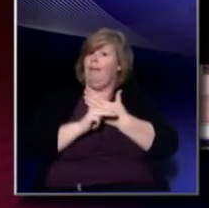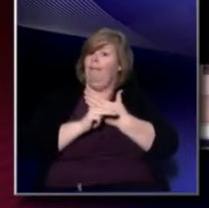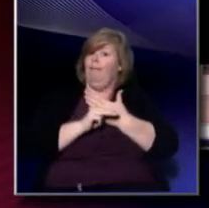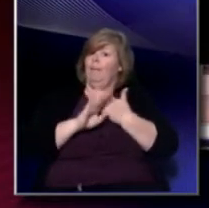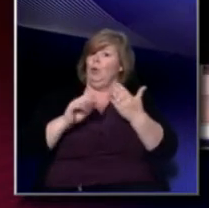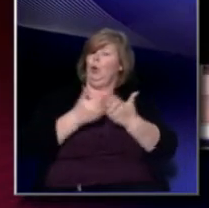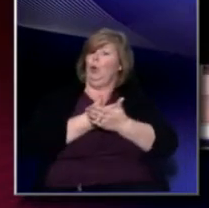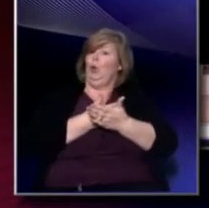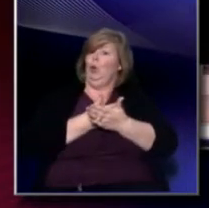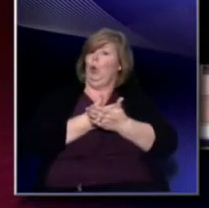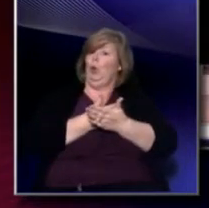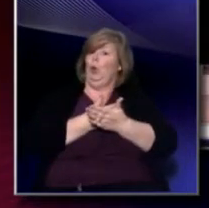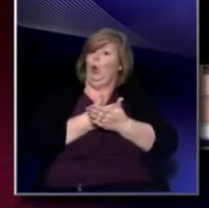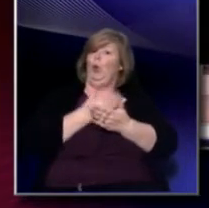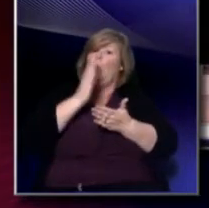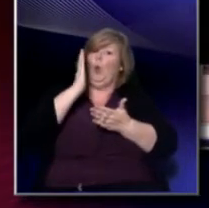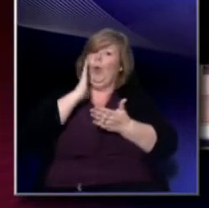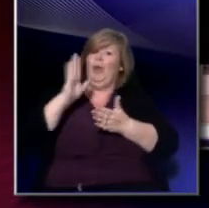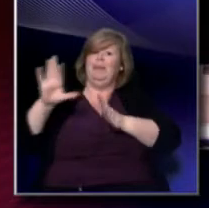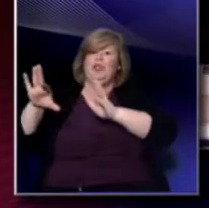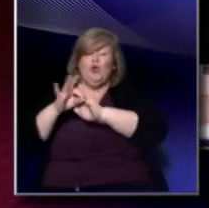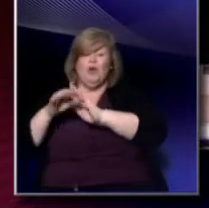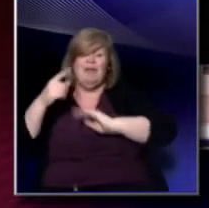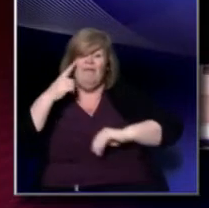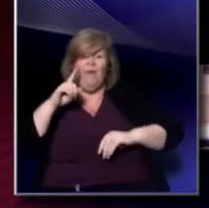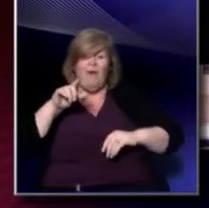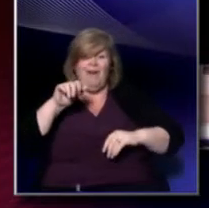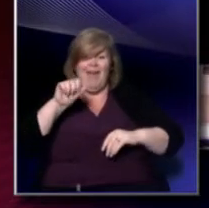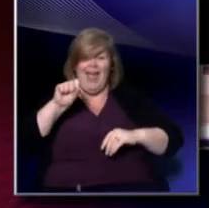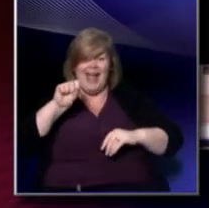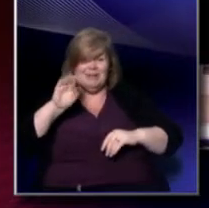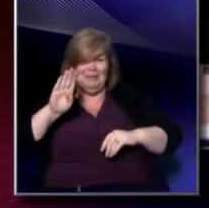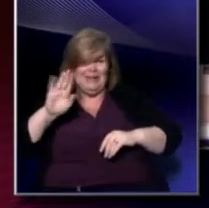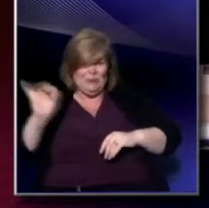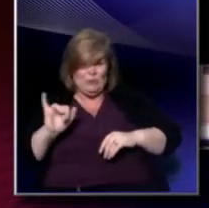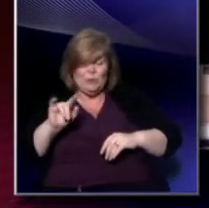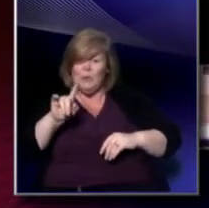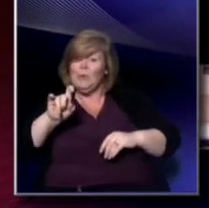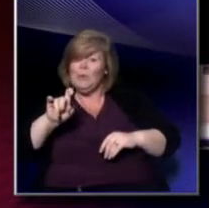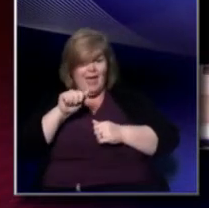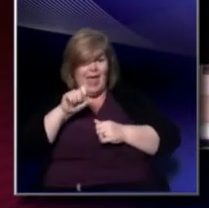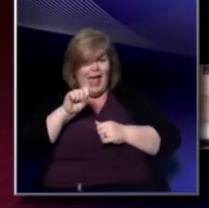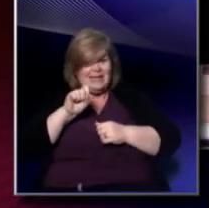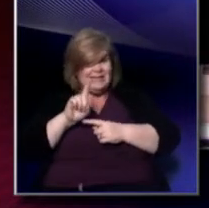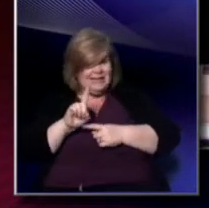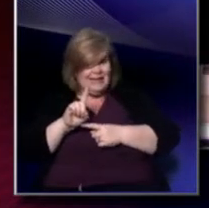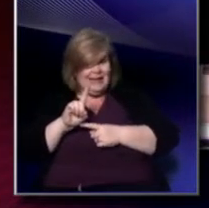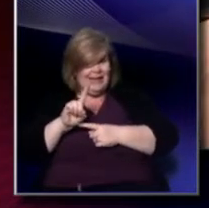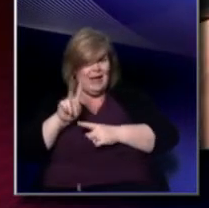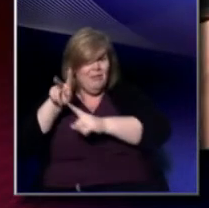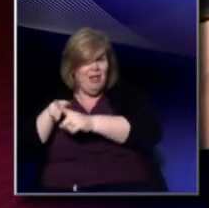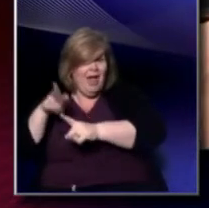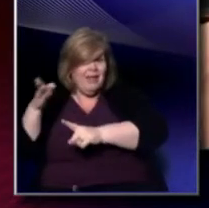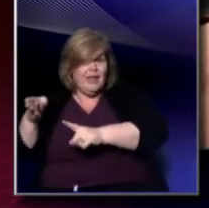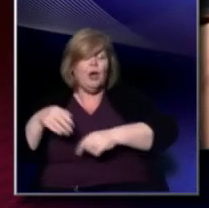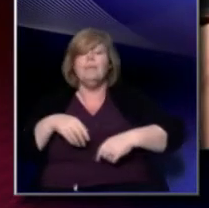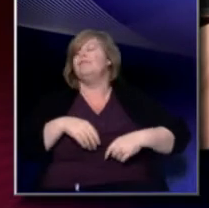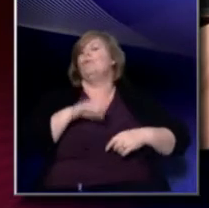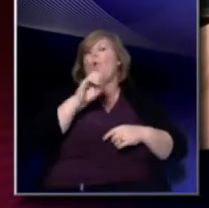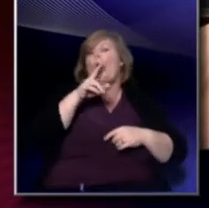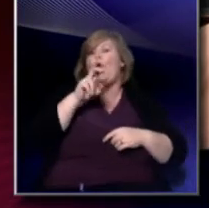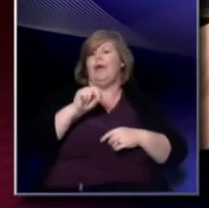curriculum be chosen for ASB as well? I mean, in other words, is the way that we're going to address? Correct. So, I mean, all of our